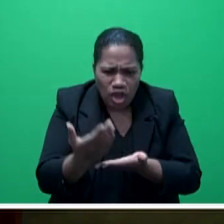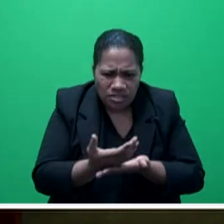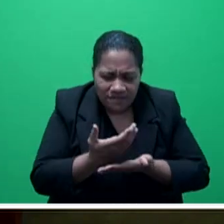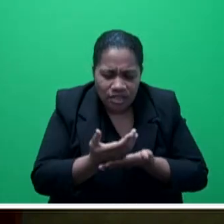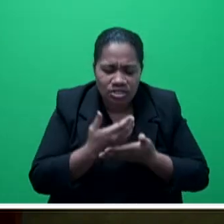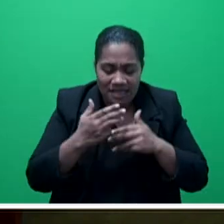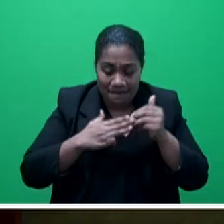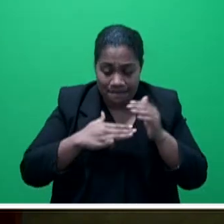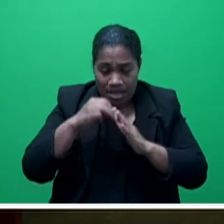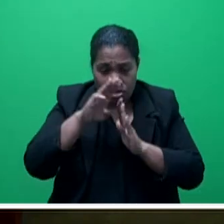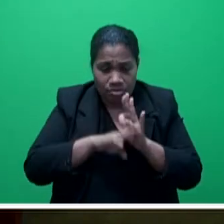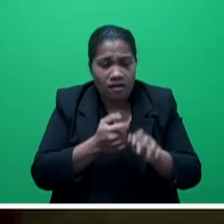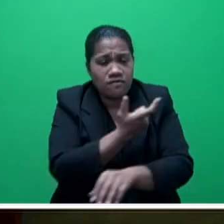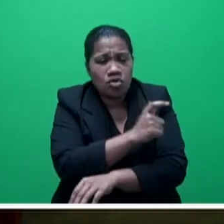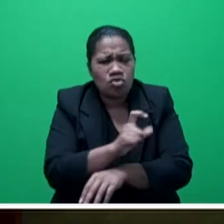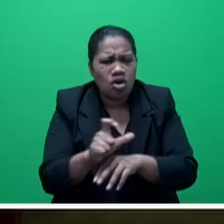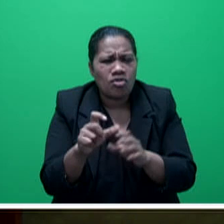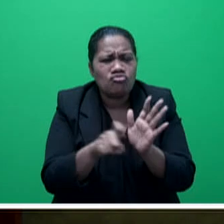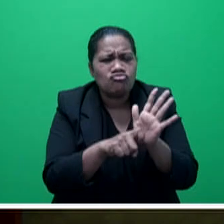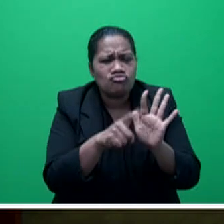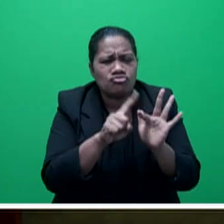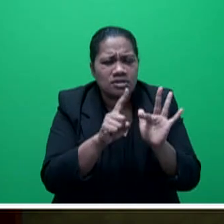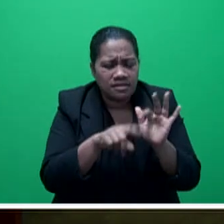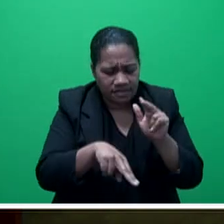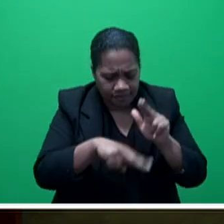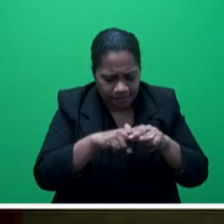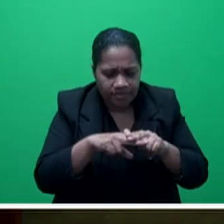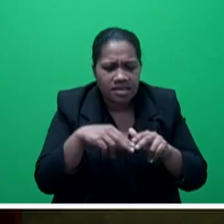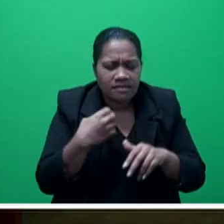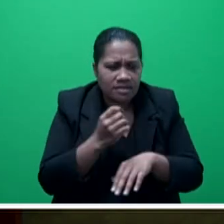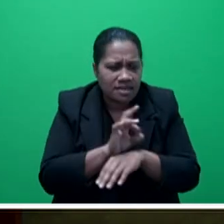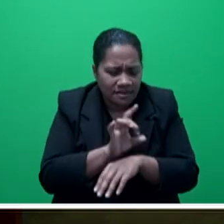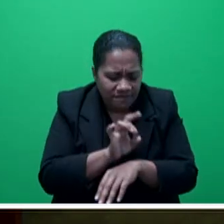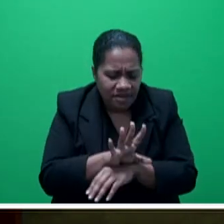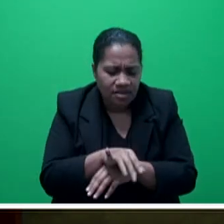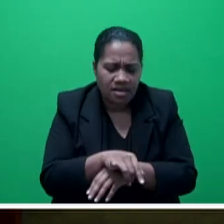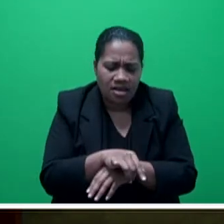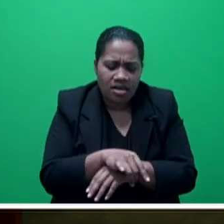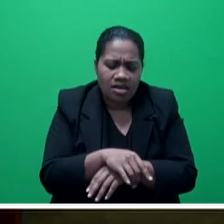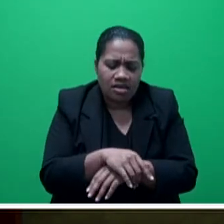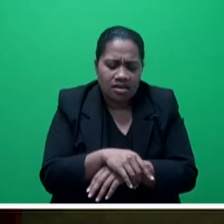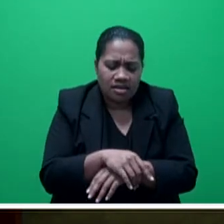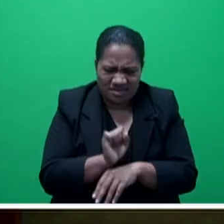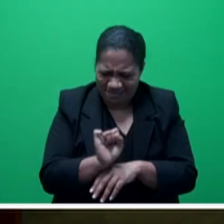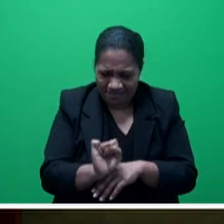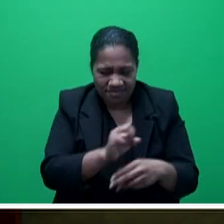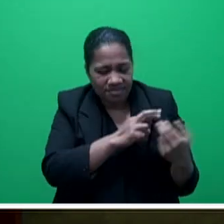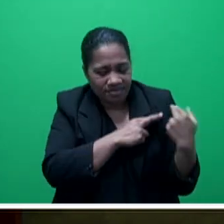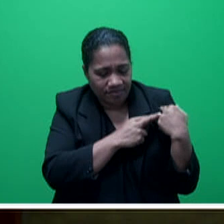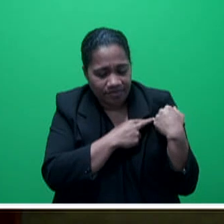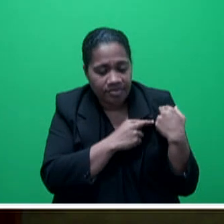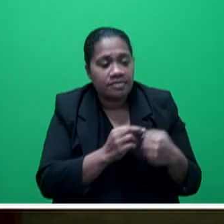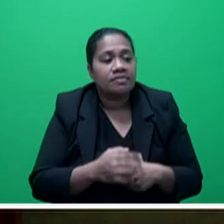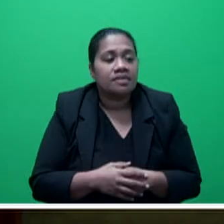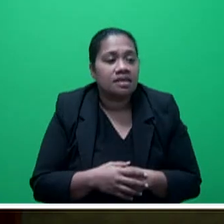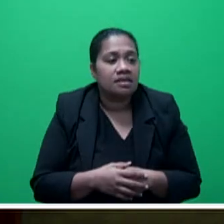aims to guide and enhance the Ministry of Environment's leadership and mandatory roles in effectively executing programs that